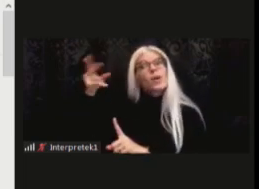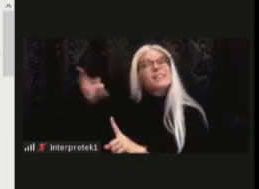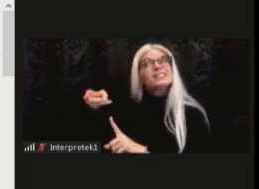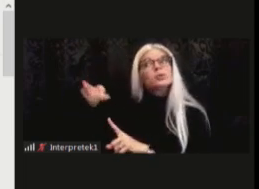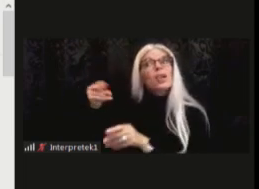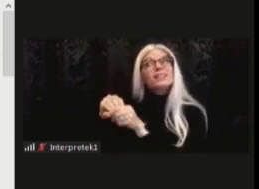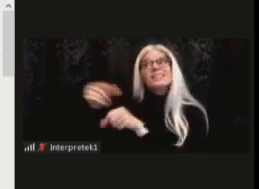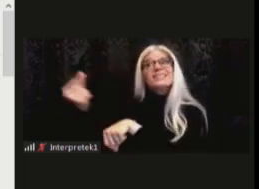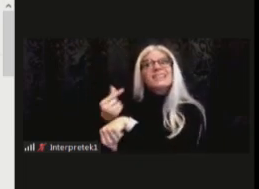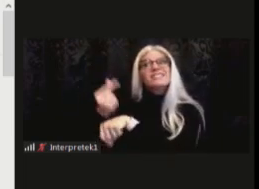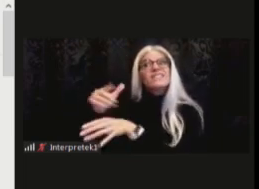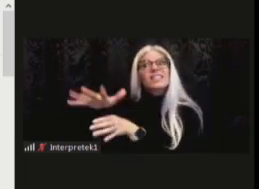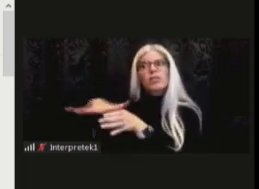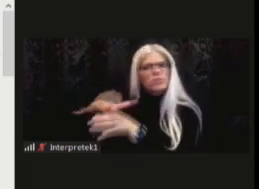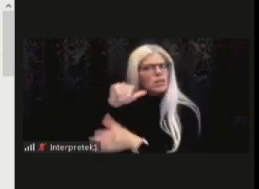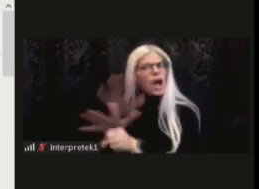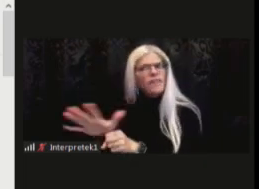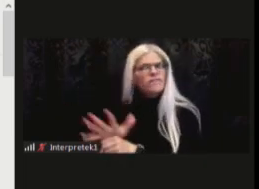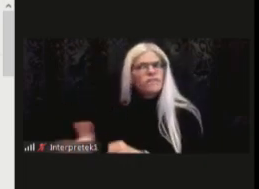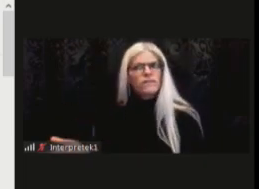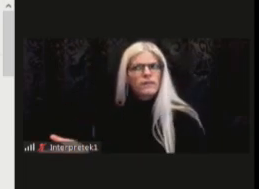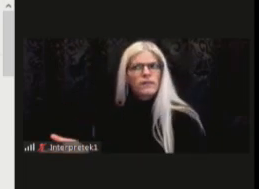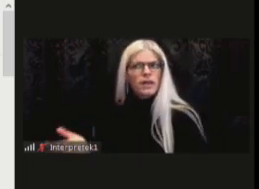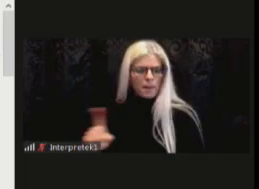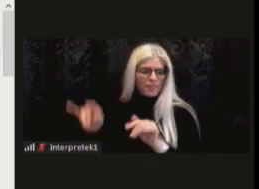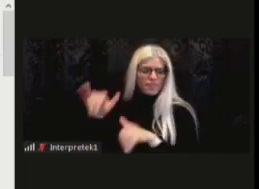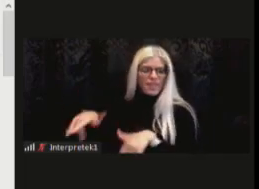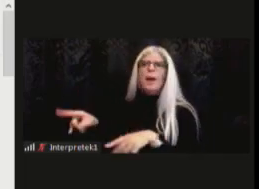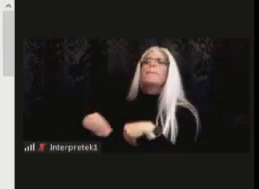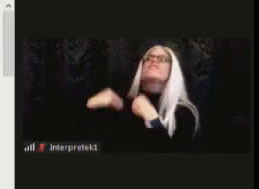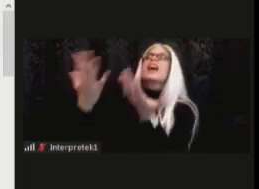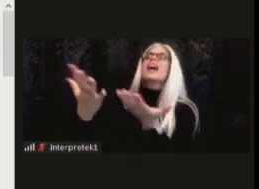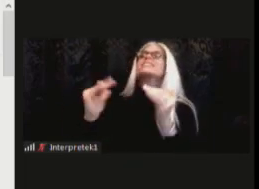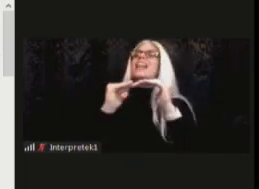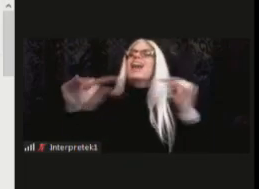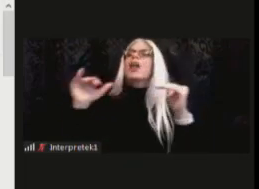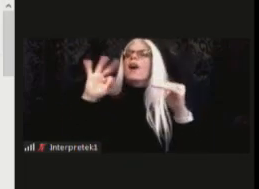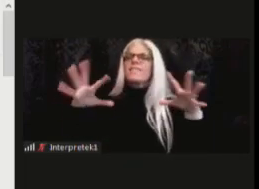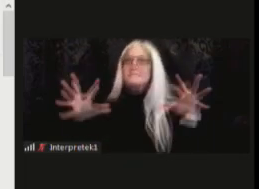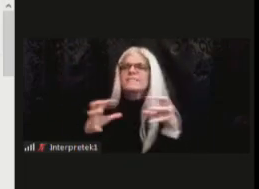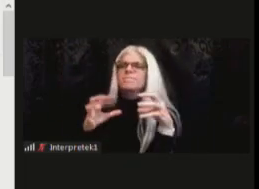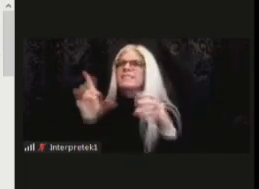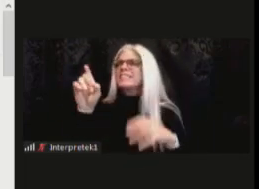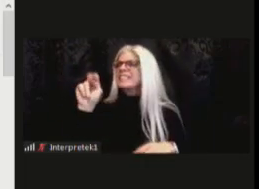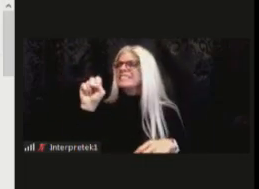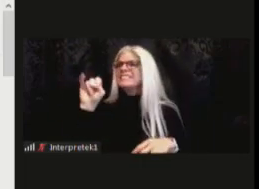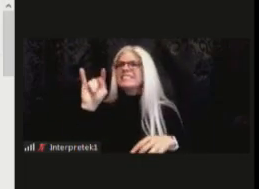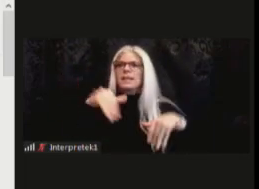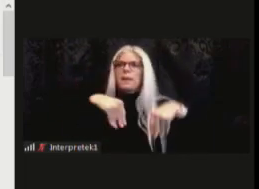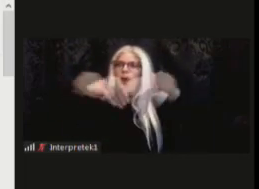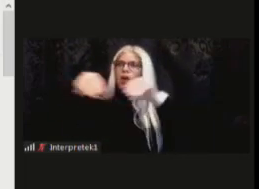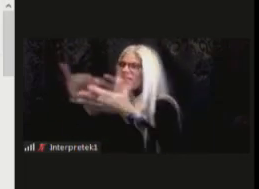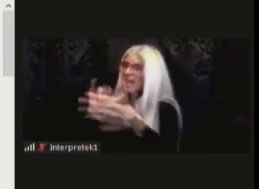know, but that provides sort of a level of density, walkability, and affordability that can really save people a lot of